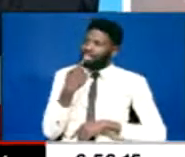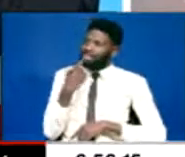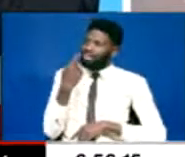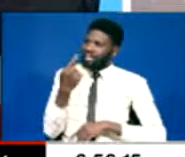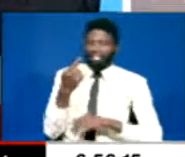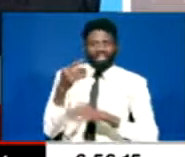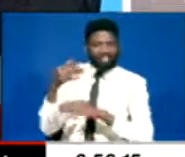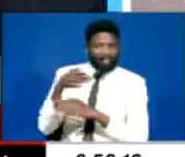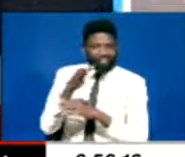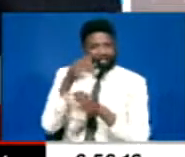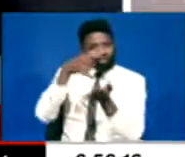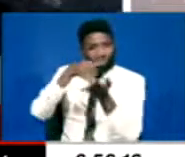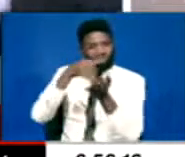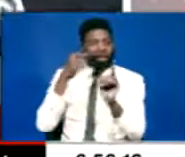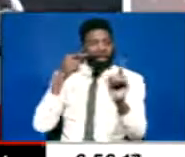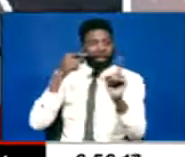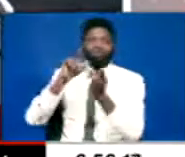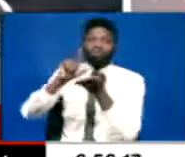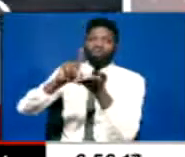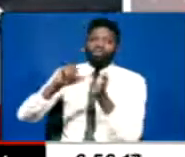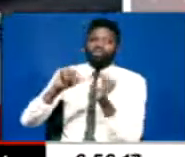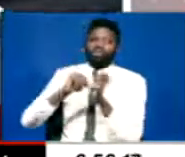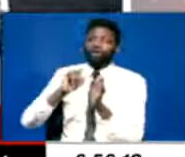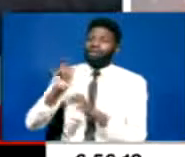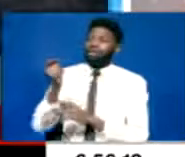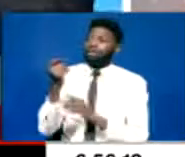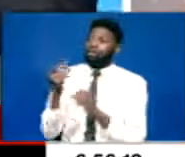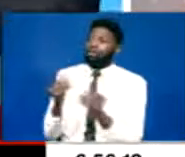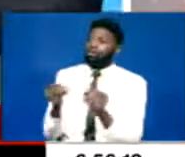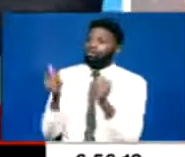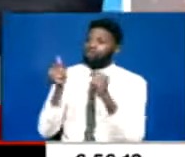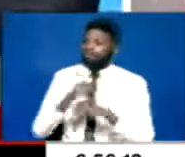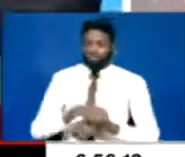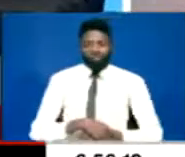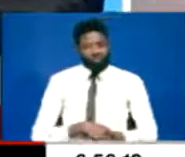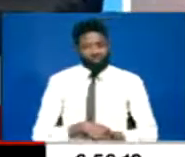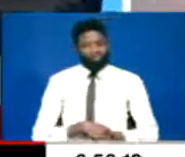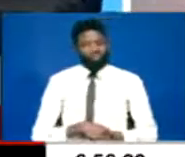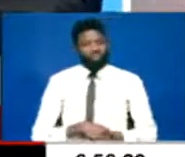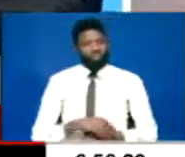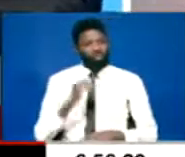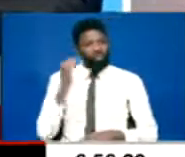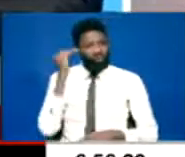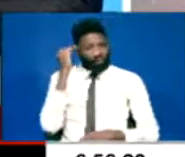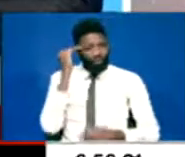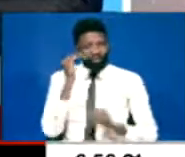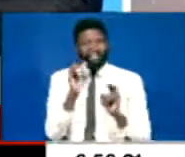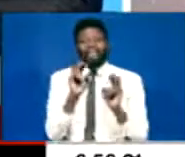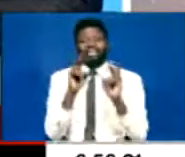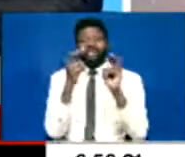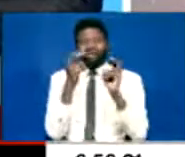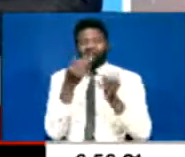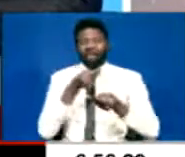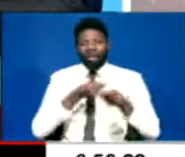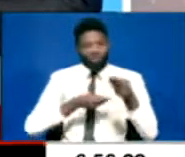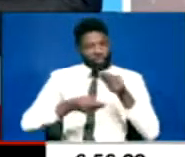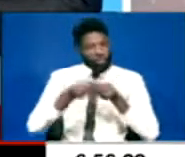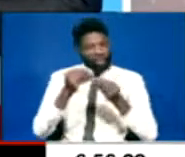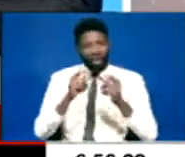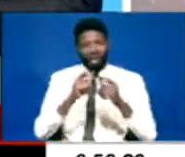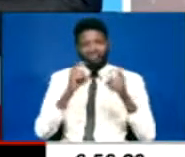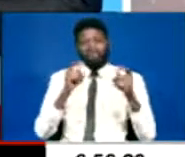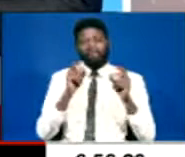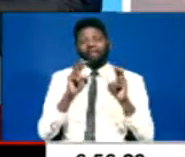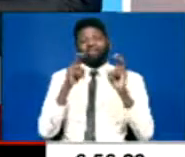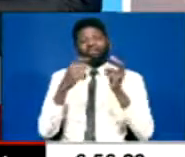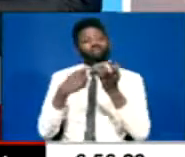debt problem in Kenya? You know, issue of economy is a big issue to tackle. Kwanza, the